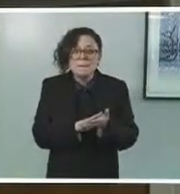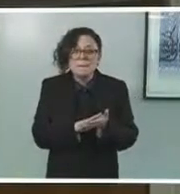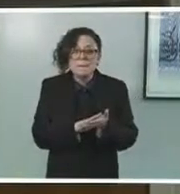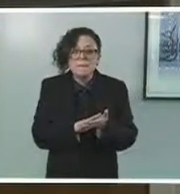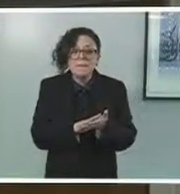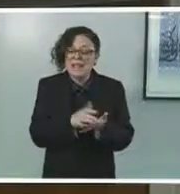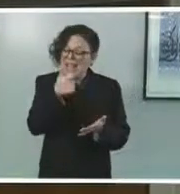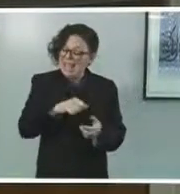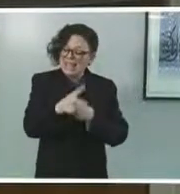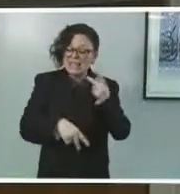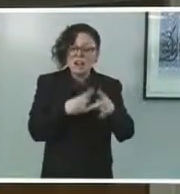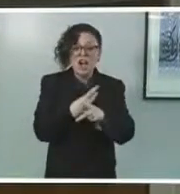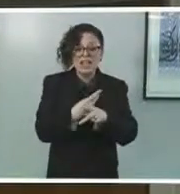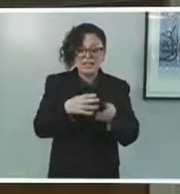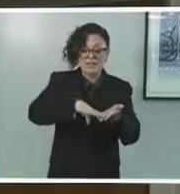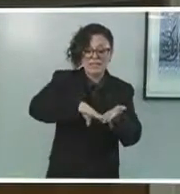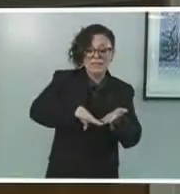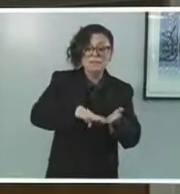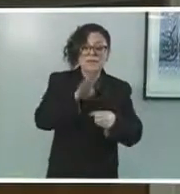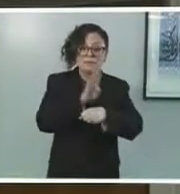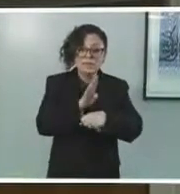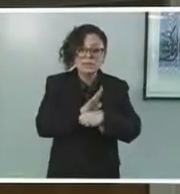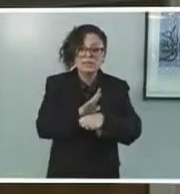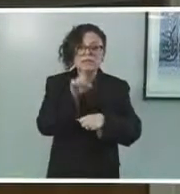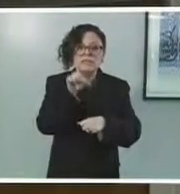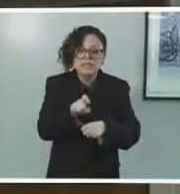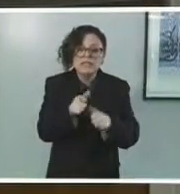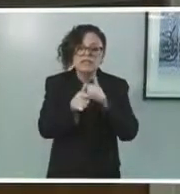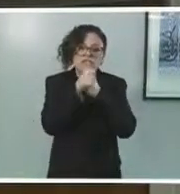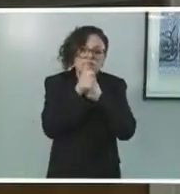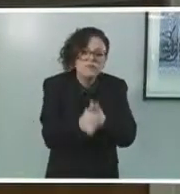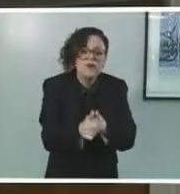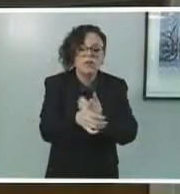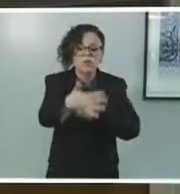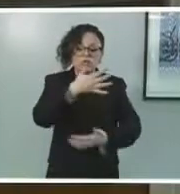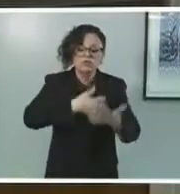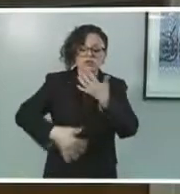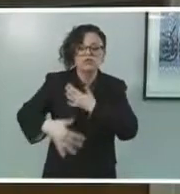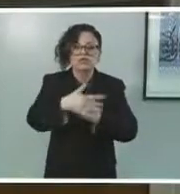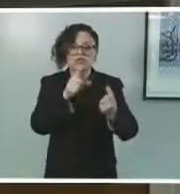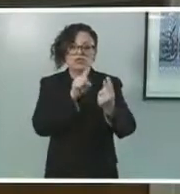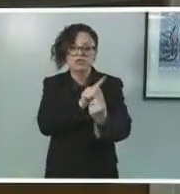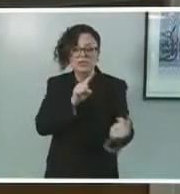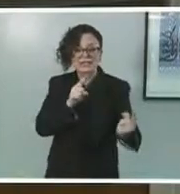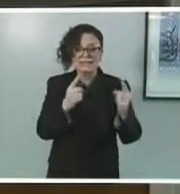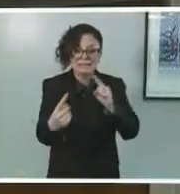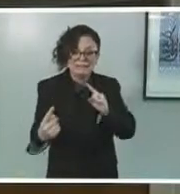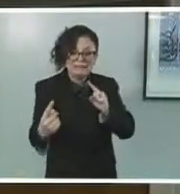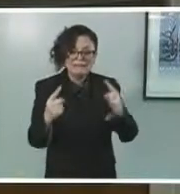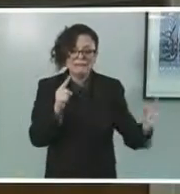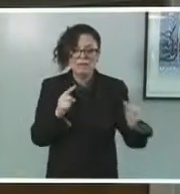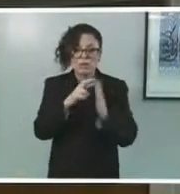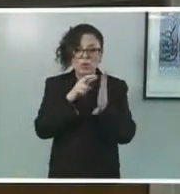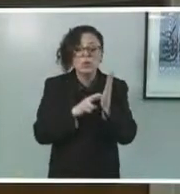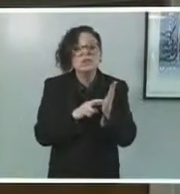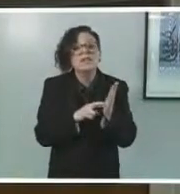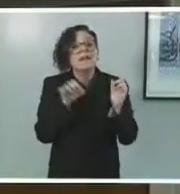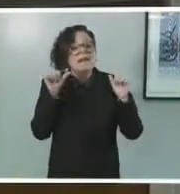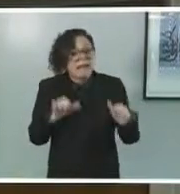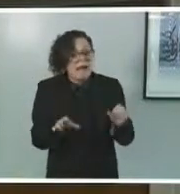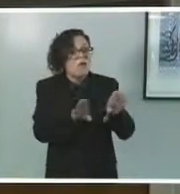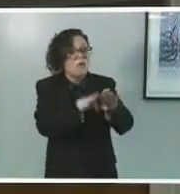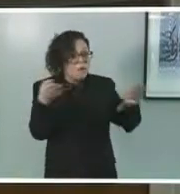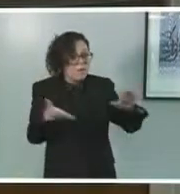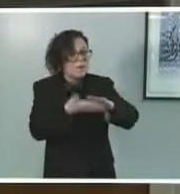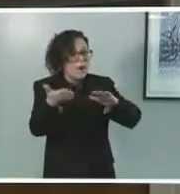exempted business to maintain social distancing measures. So the answer about call centers is provided that they